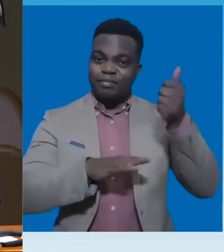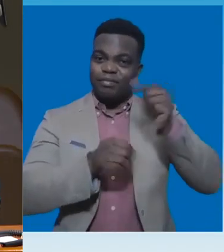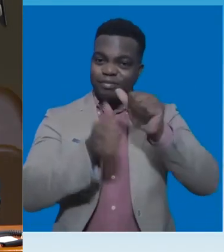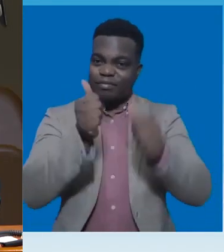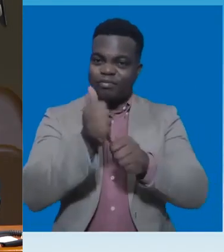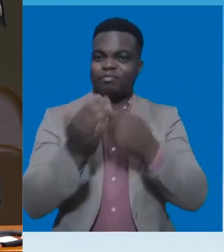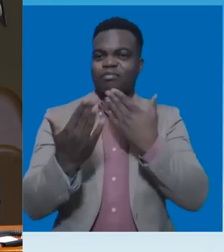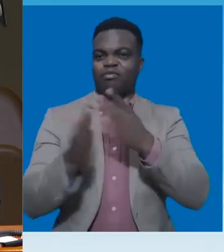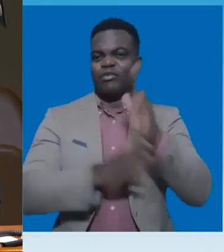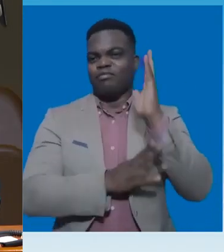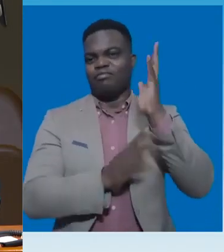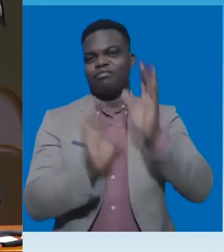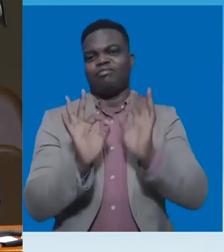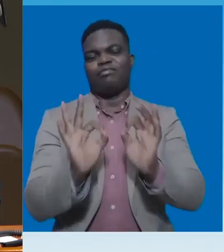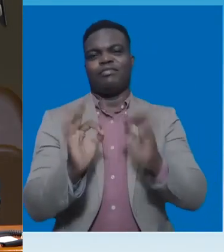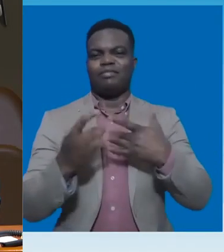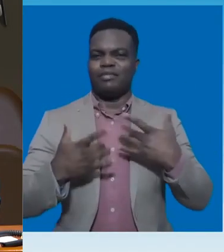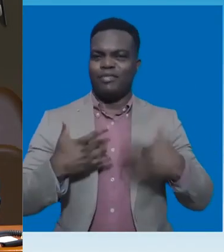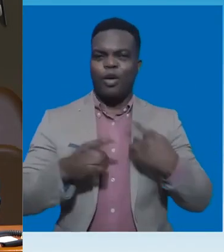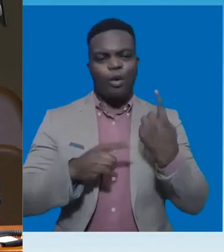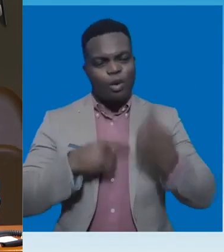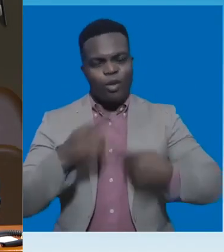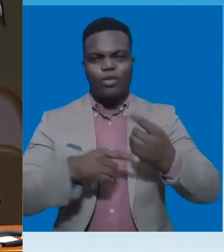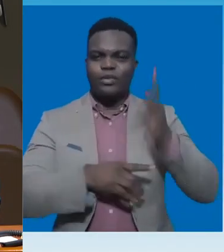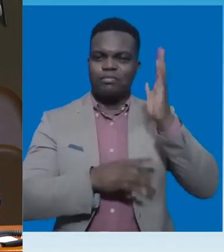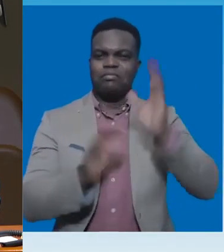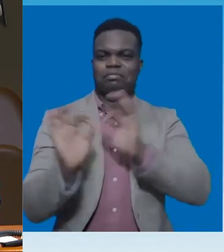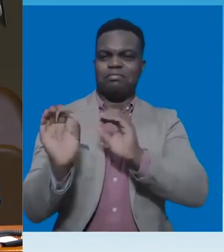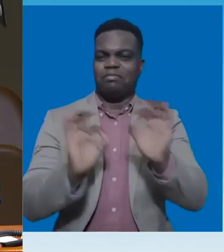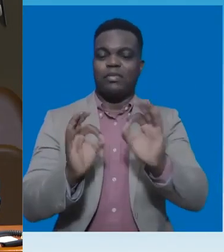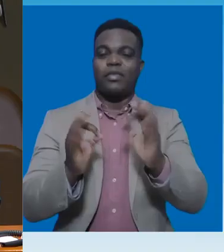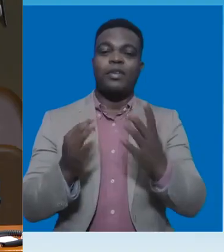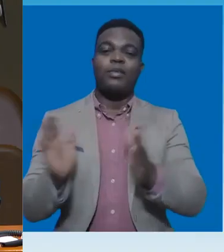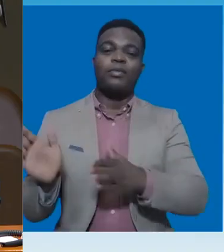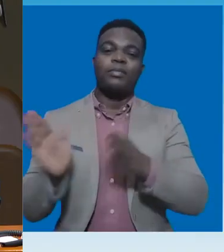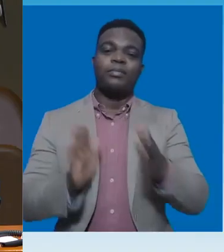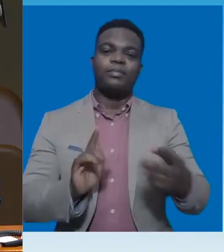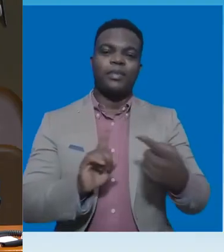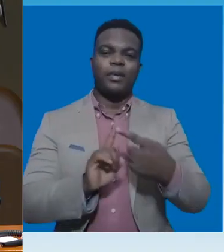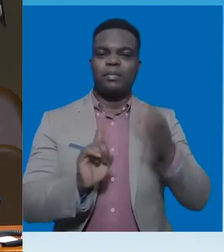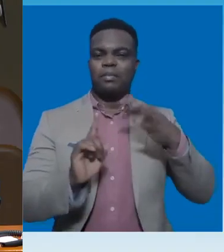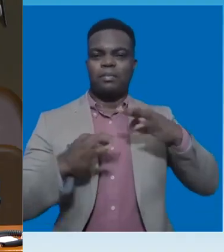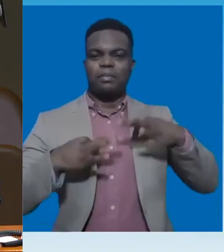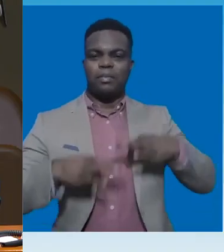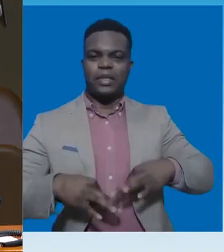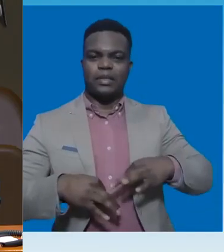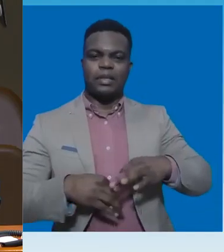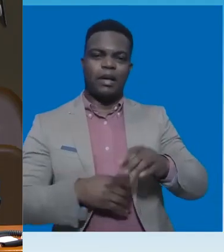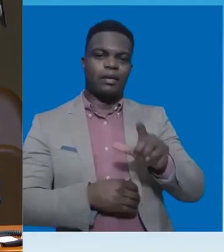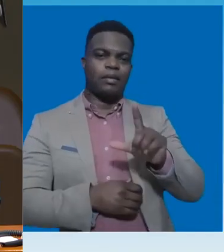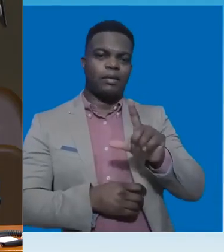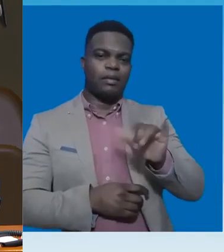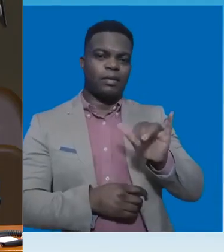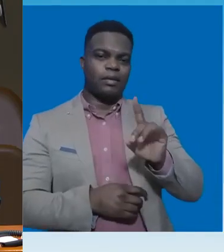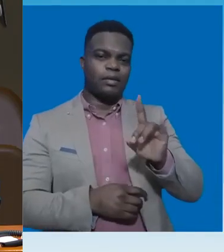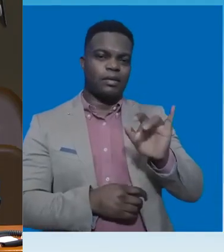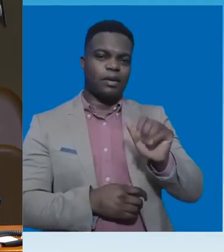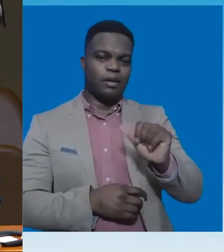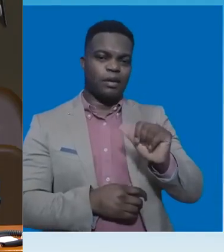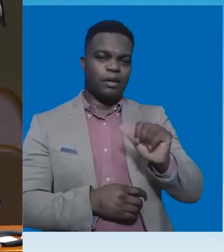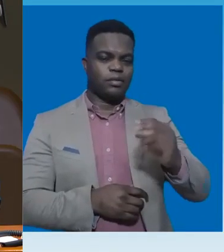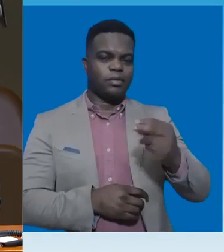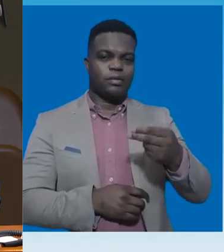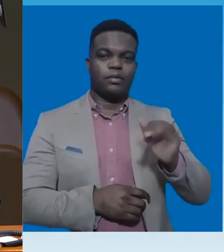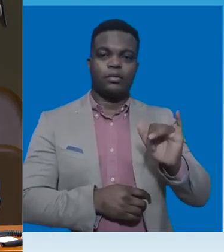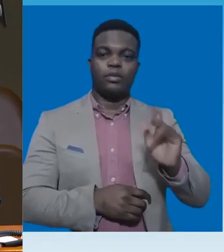Excellency, Minister Lydia Sindiswe Chikunga, Minister in the Presidency for Women, Youth and